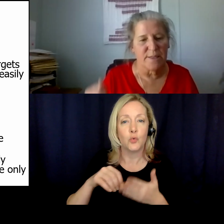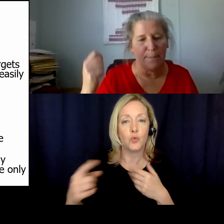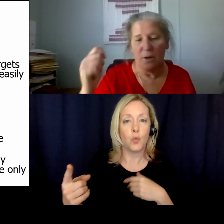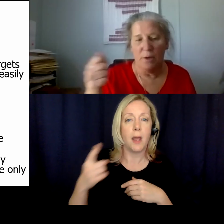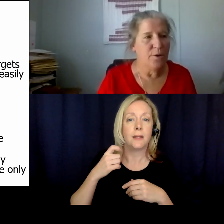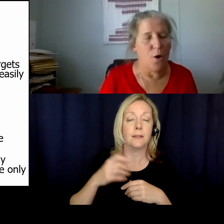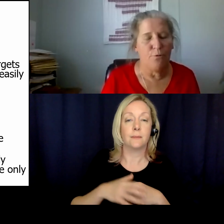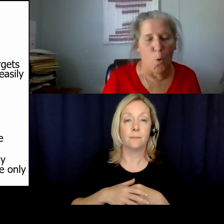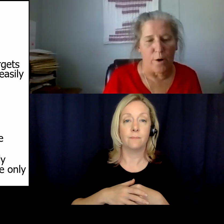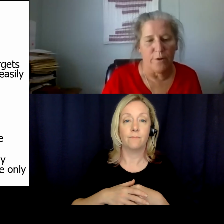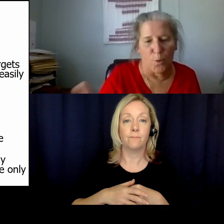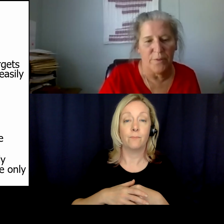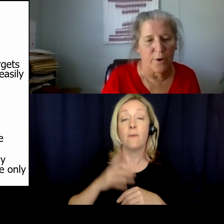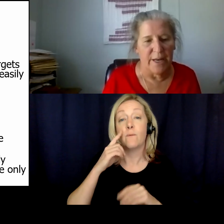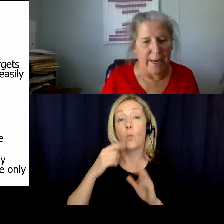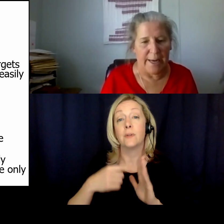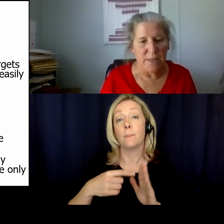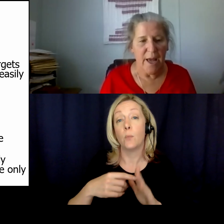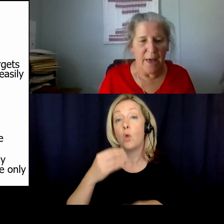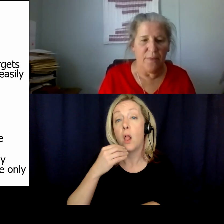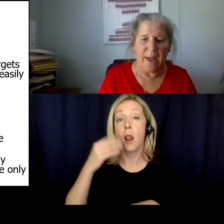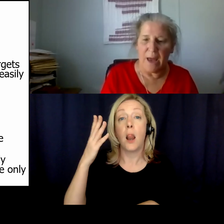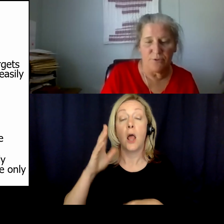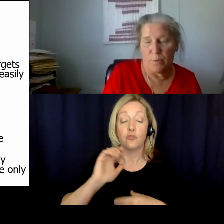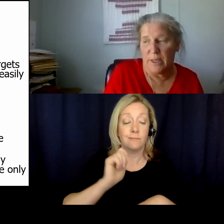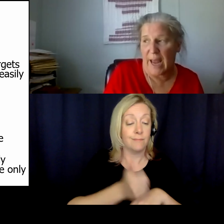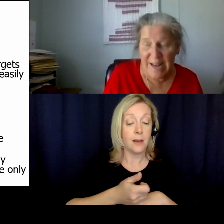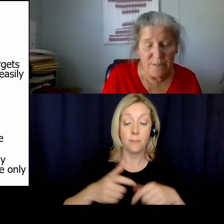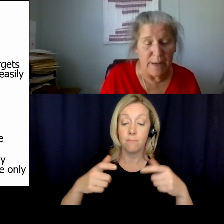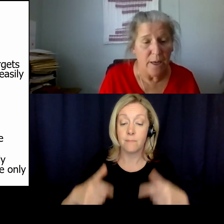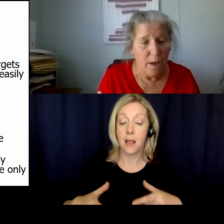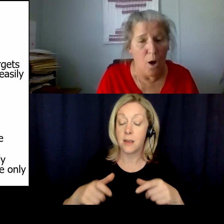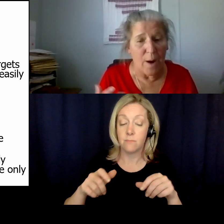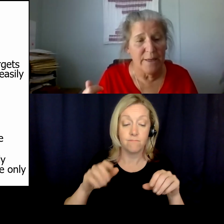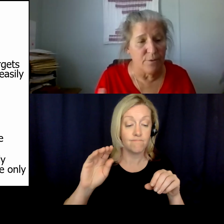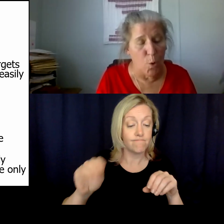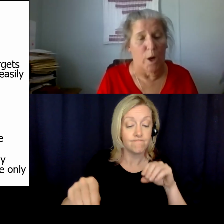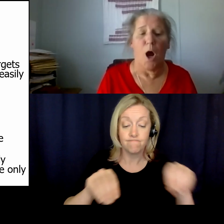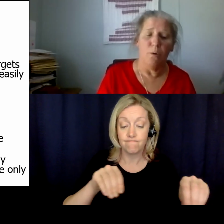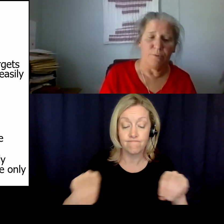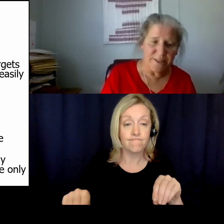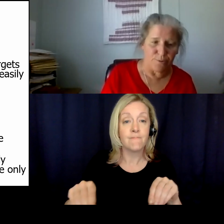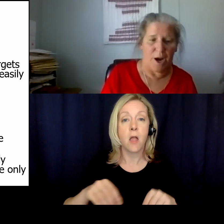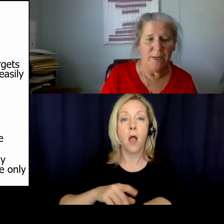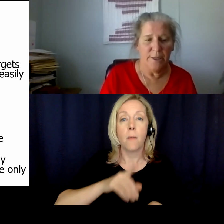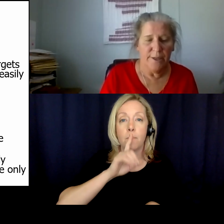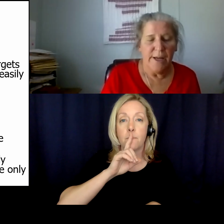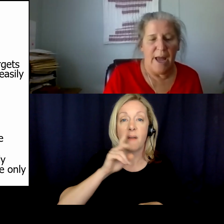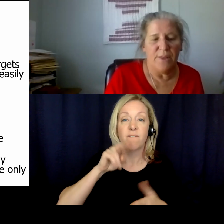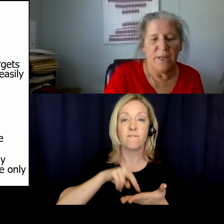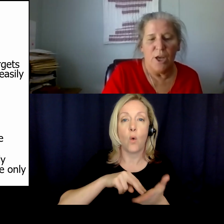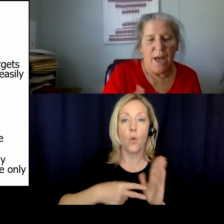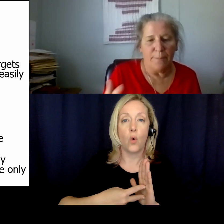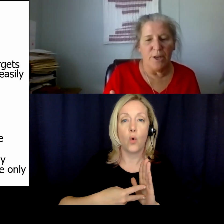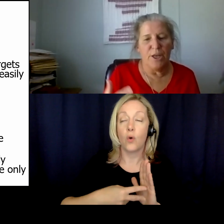materials except no fork for when they're going to eat. And then they have to really ask me, oh, I need a fork. Oh, that's right.